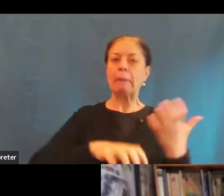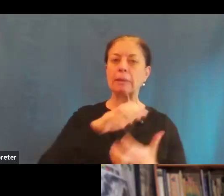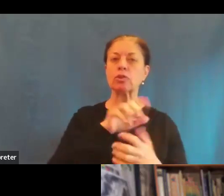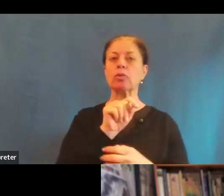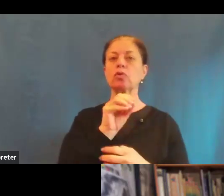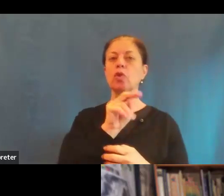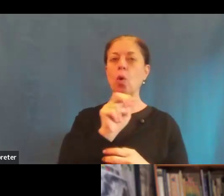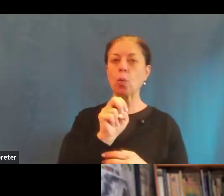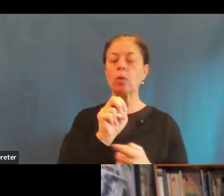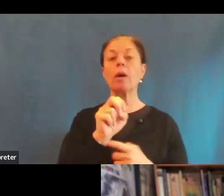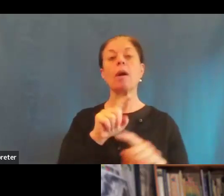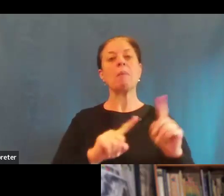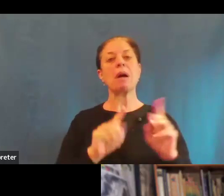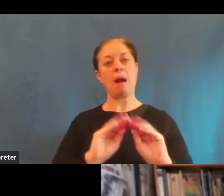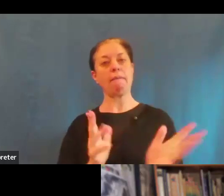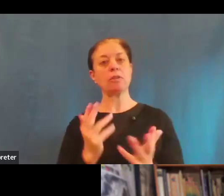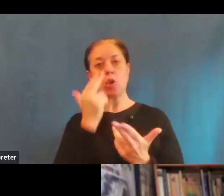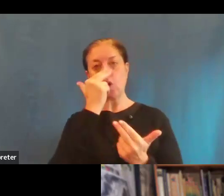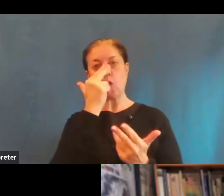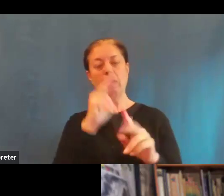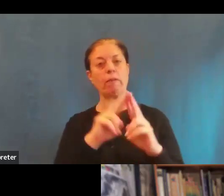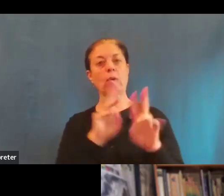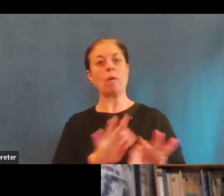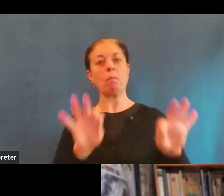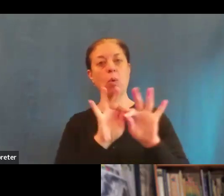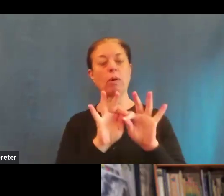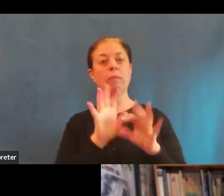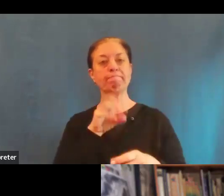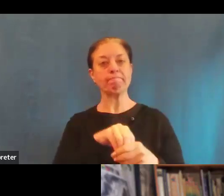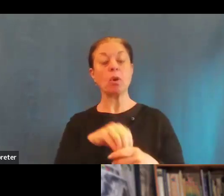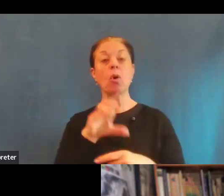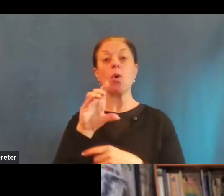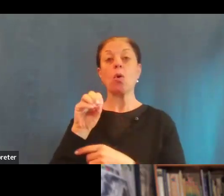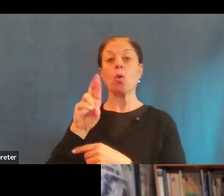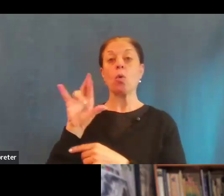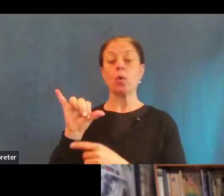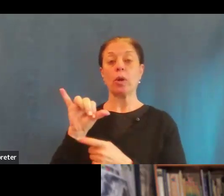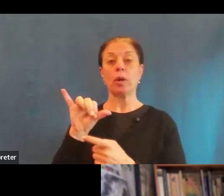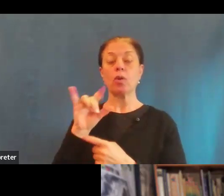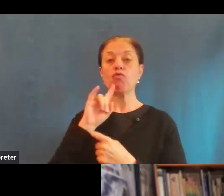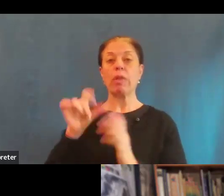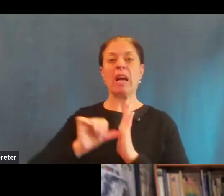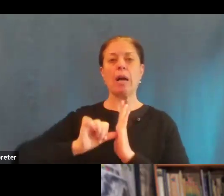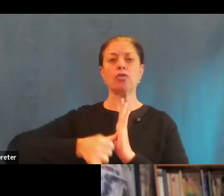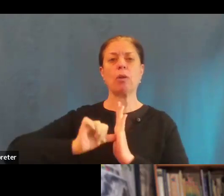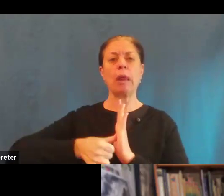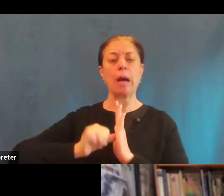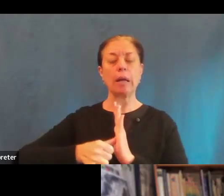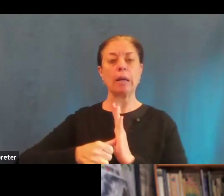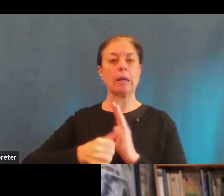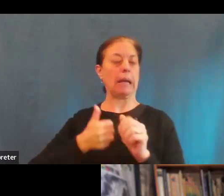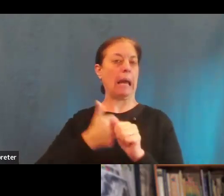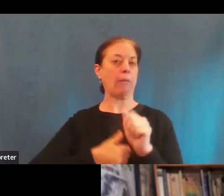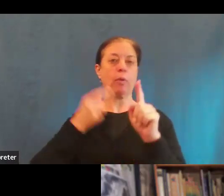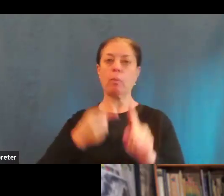tone, right? But obviously humor is always a really important element. And what Corey did is, I think, really underline at every